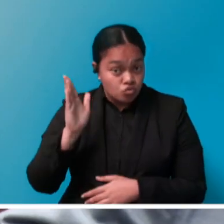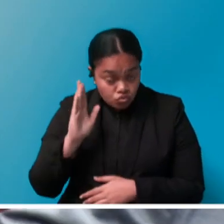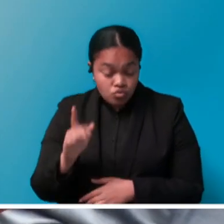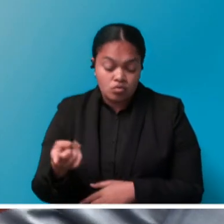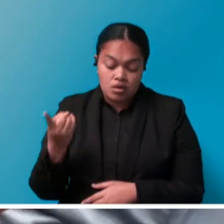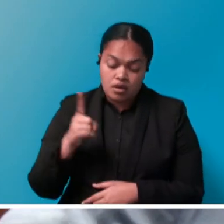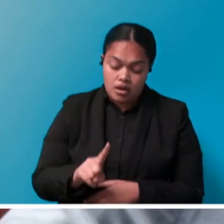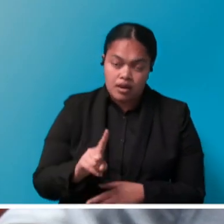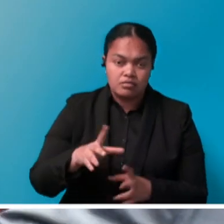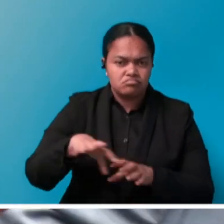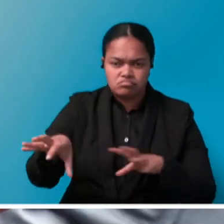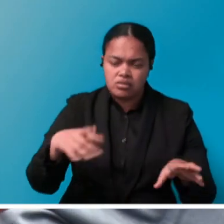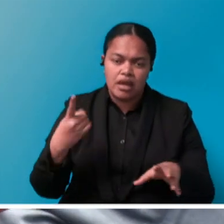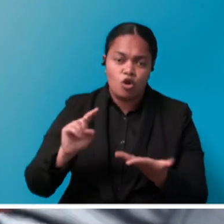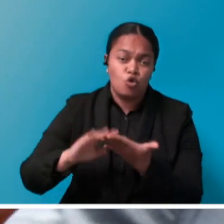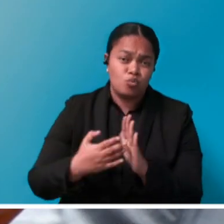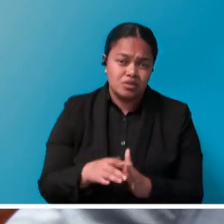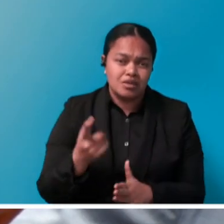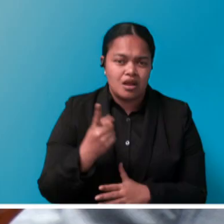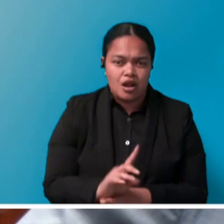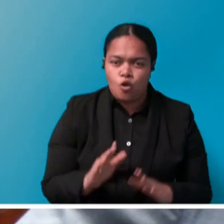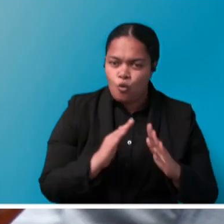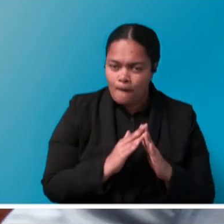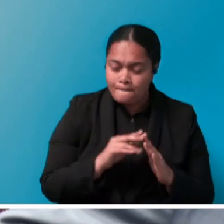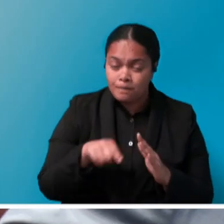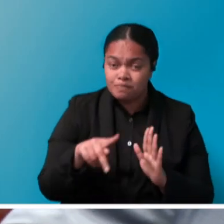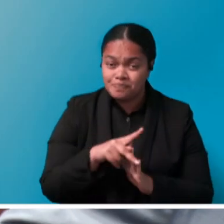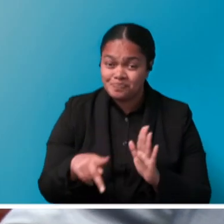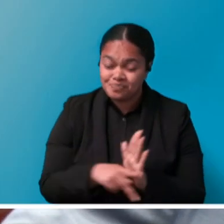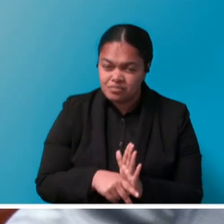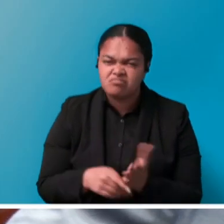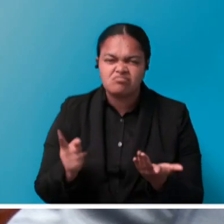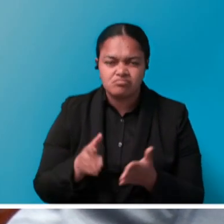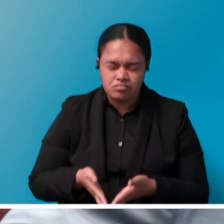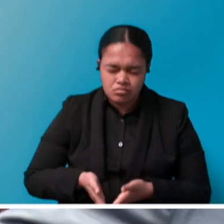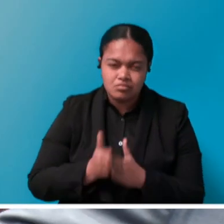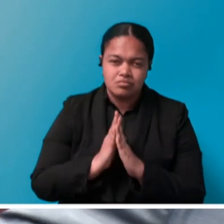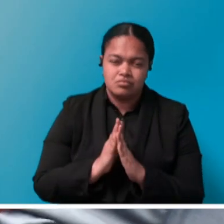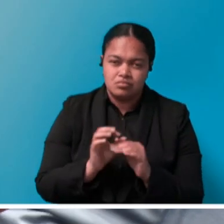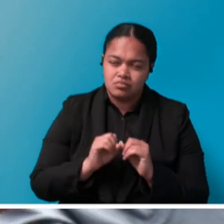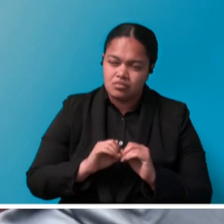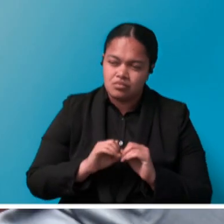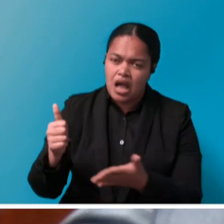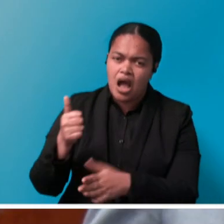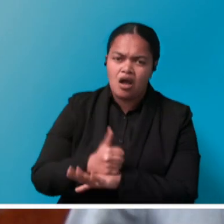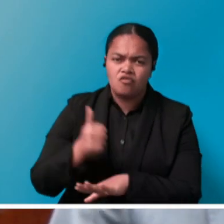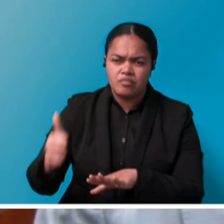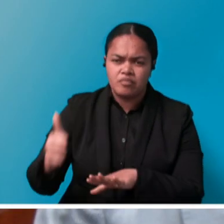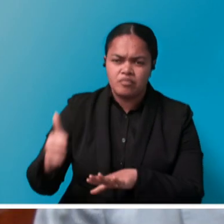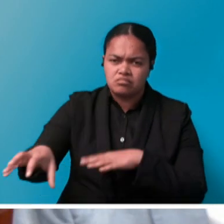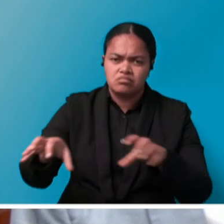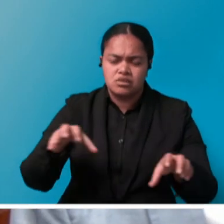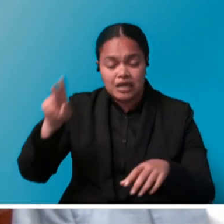communities. Mr. Speaker, the policy was developed through a widely consulted process across government agencies, the National